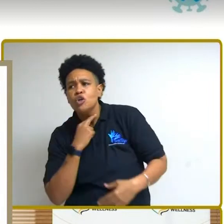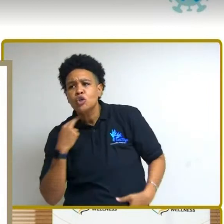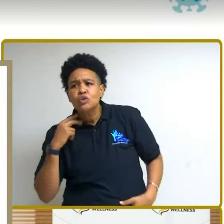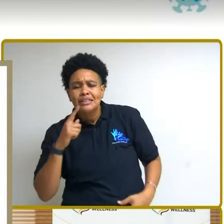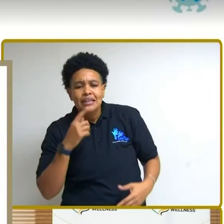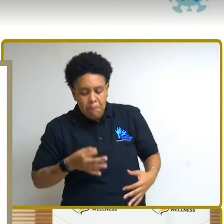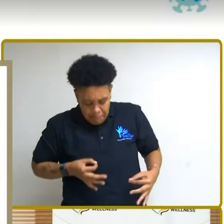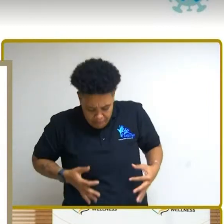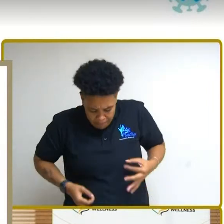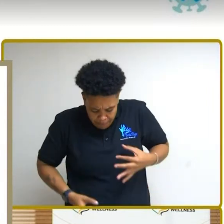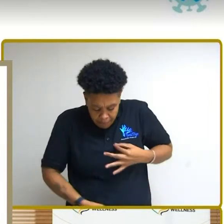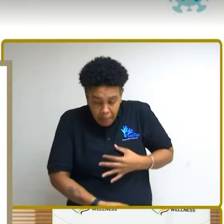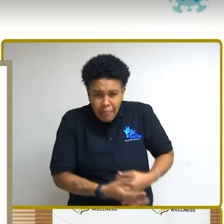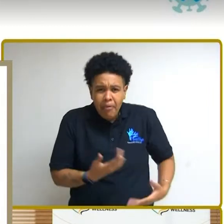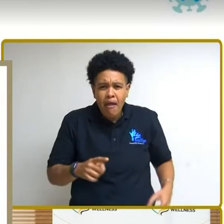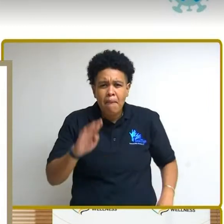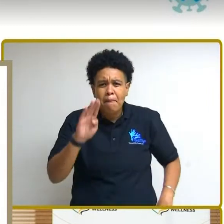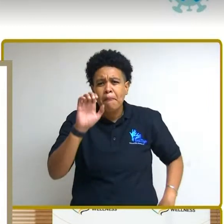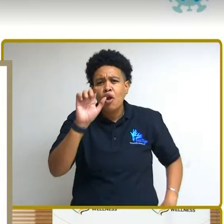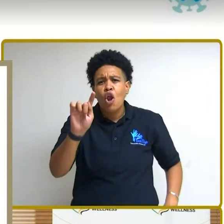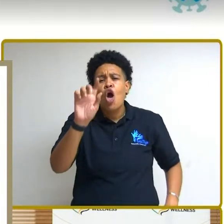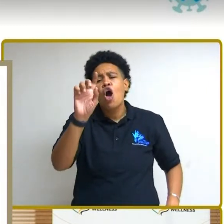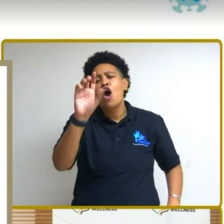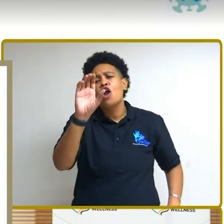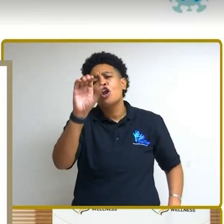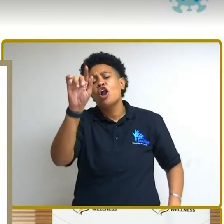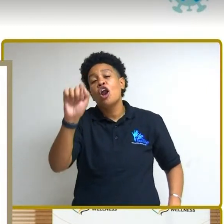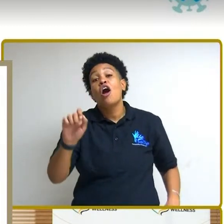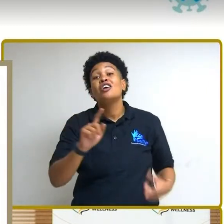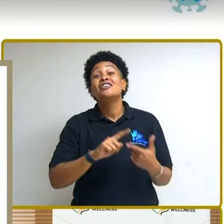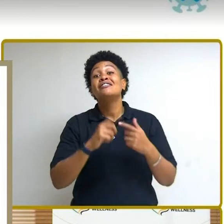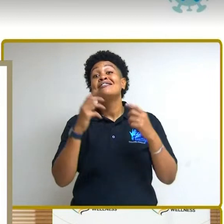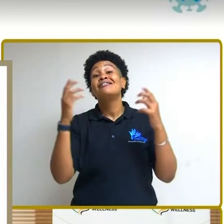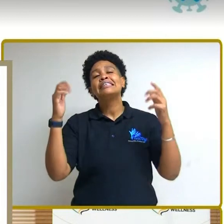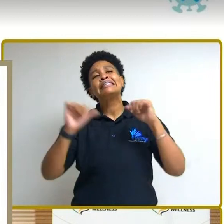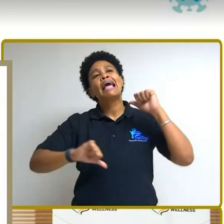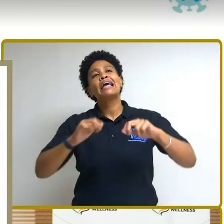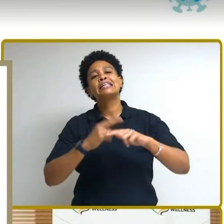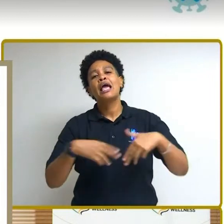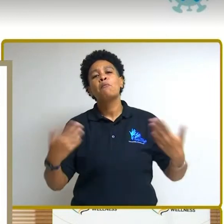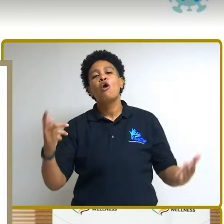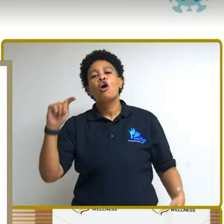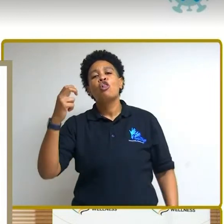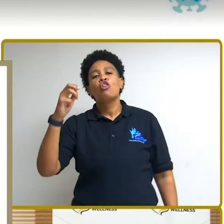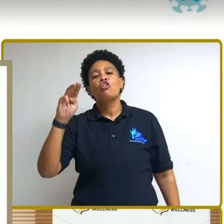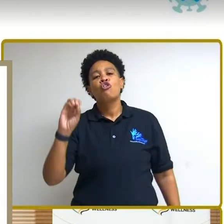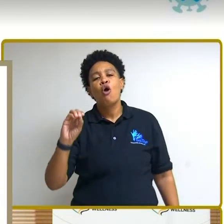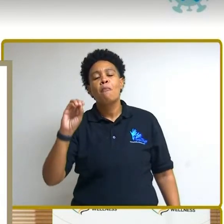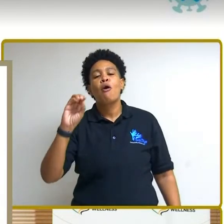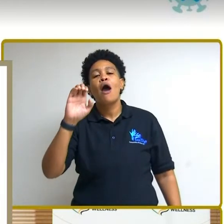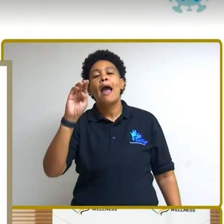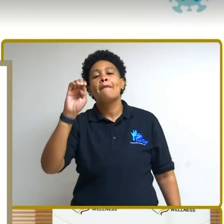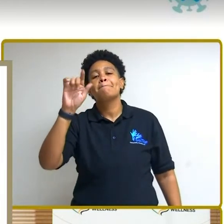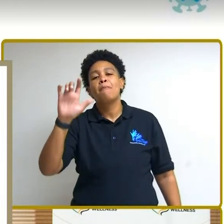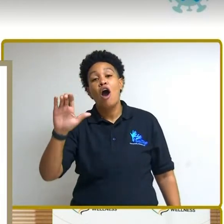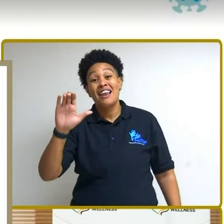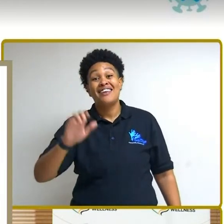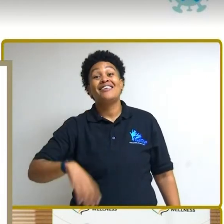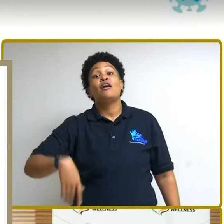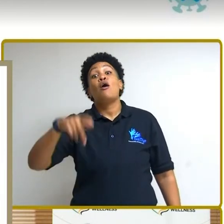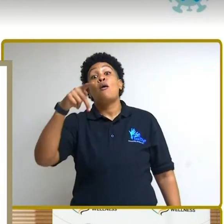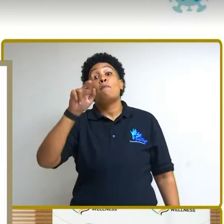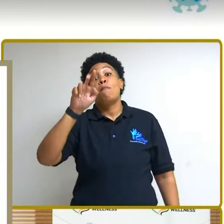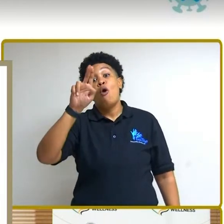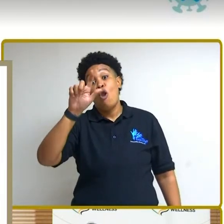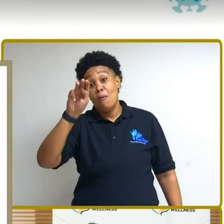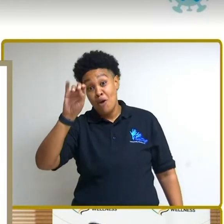blood clots, which are thromboembolic pulmonary and deep vein thrombosis